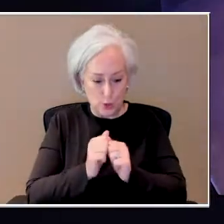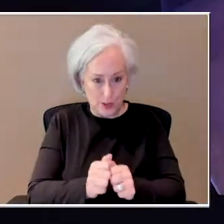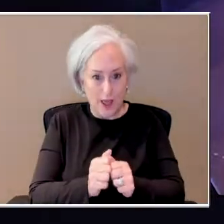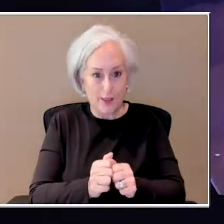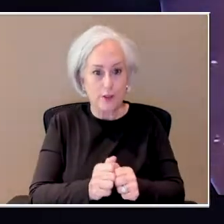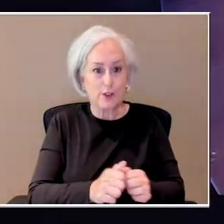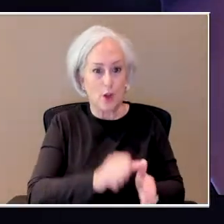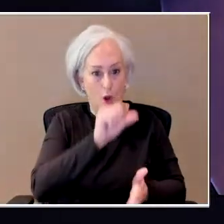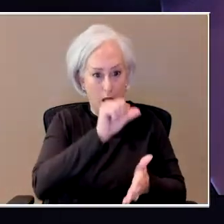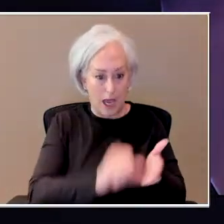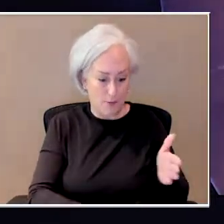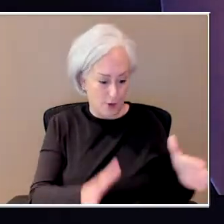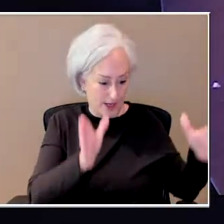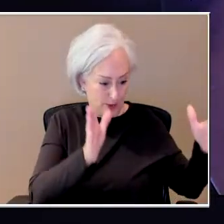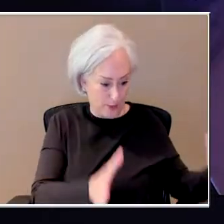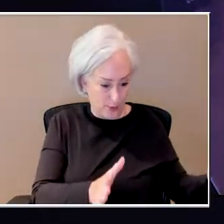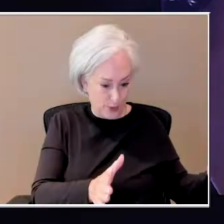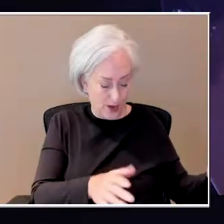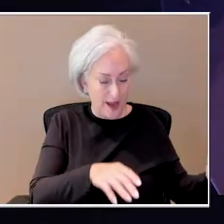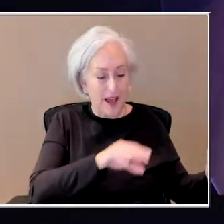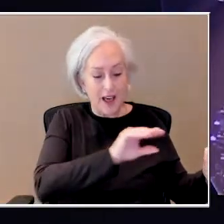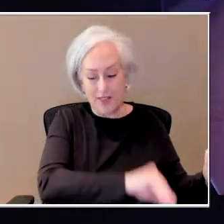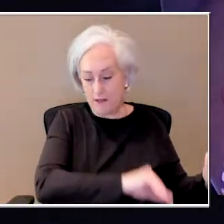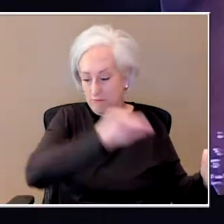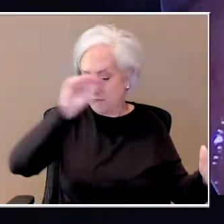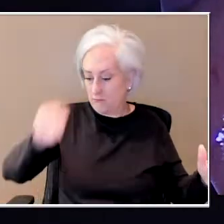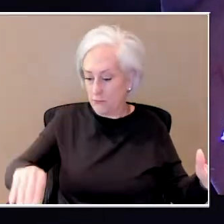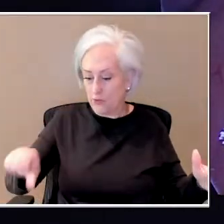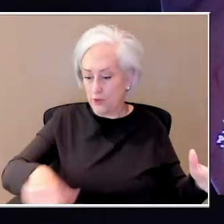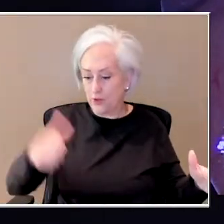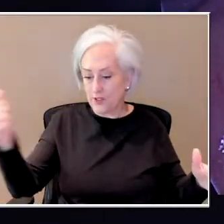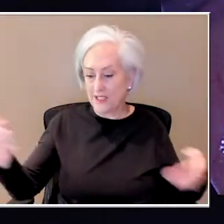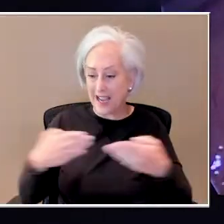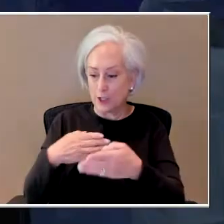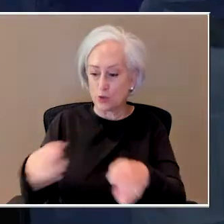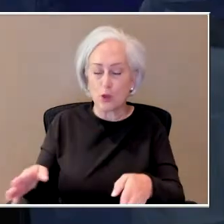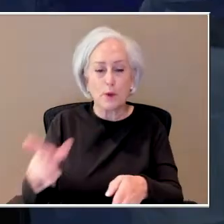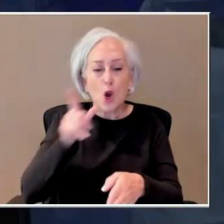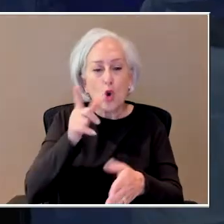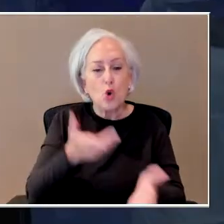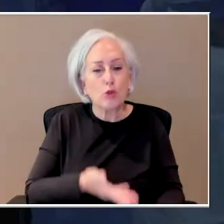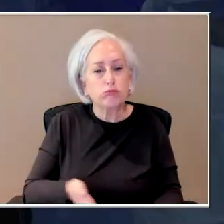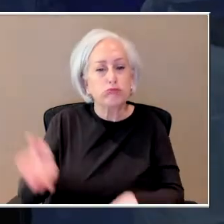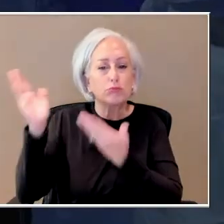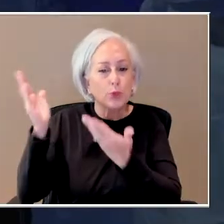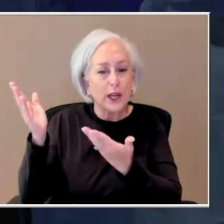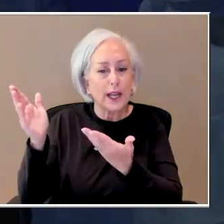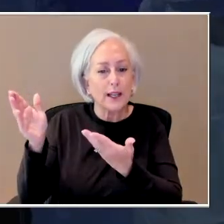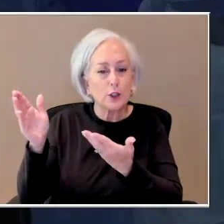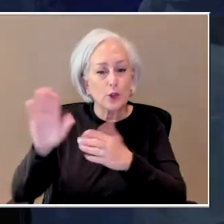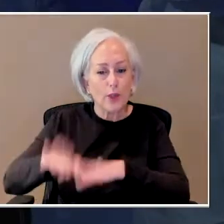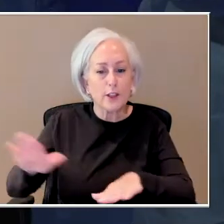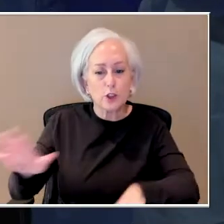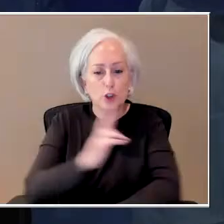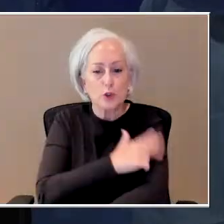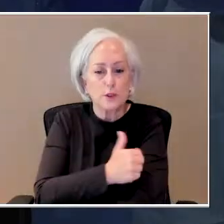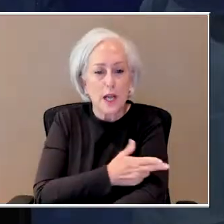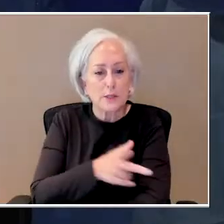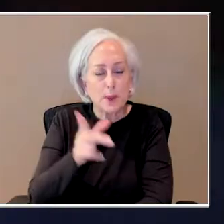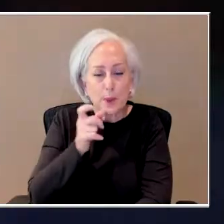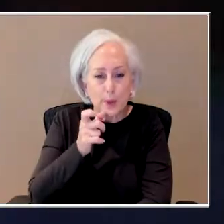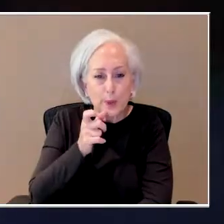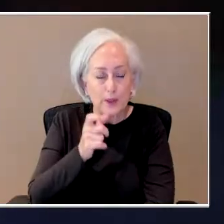you. But in this case, who transported that kidney across town to Children's Mercy? How did that all work? So we work with Midwest Transplant